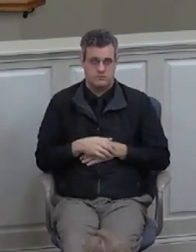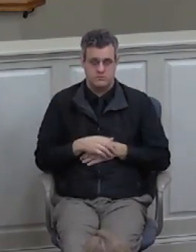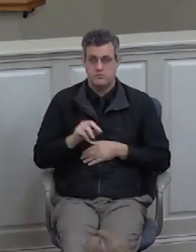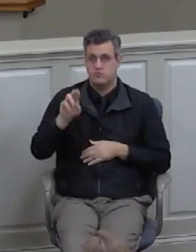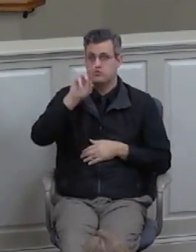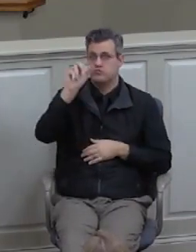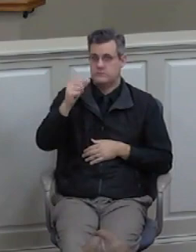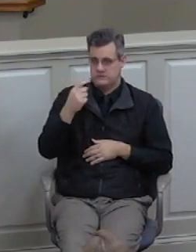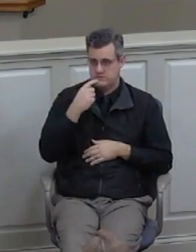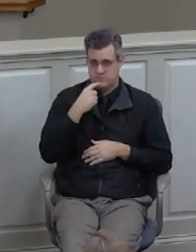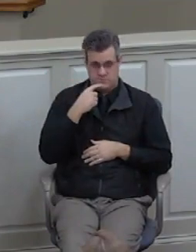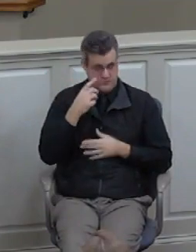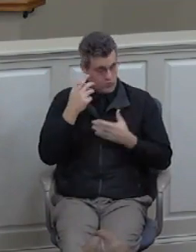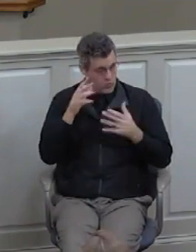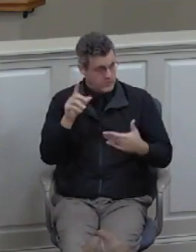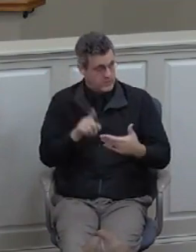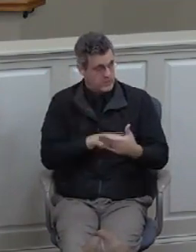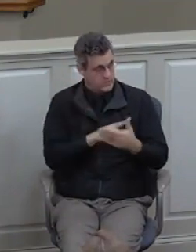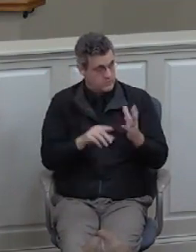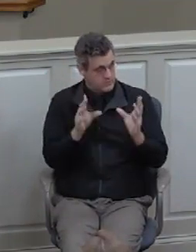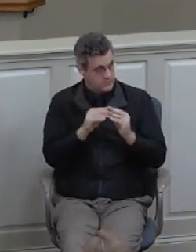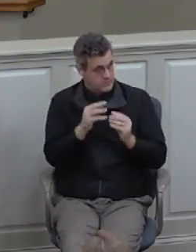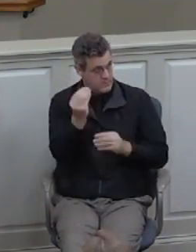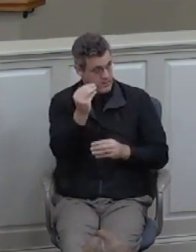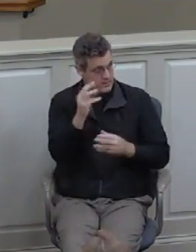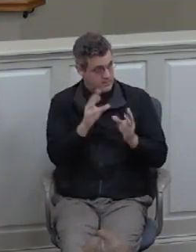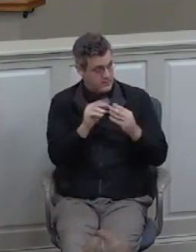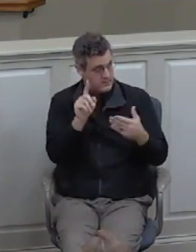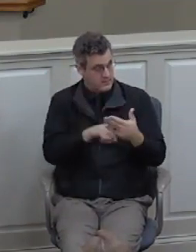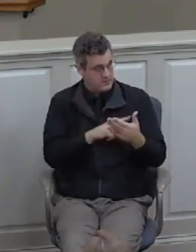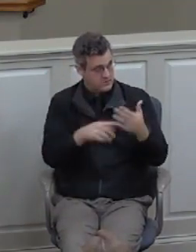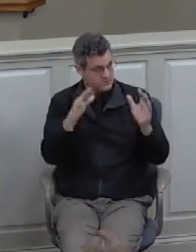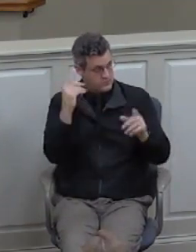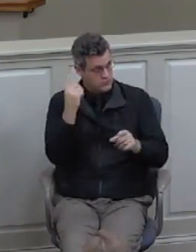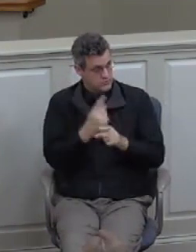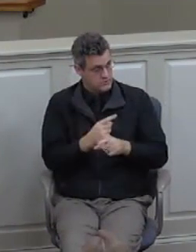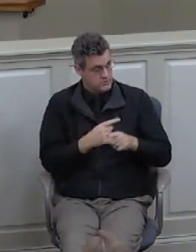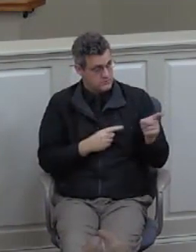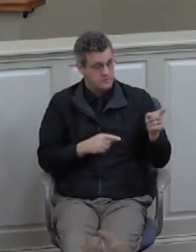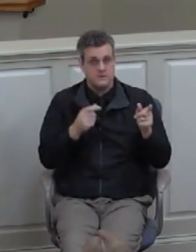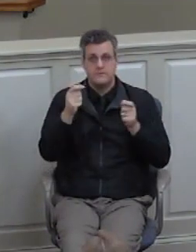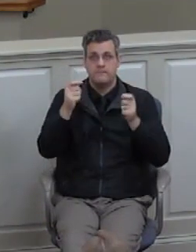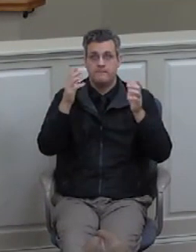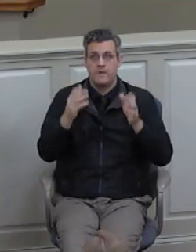Also, hadn't you canceled the meeting for Monday? There is, until